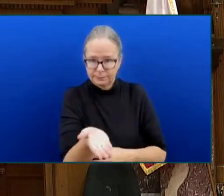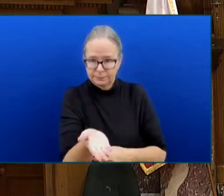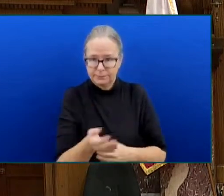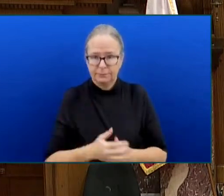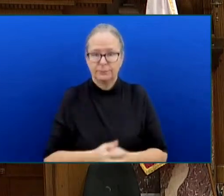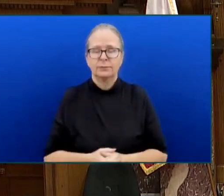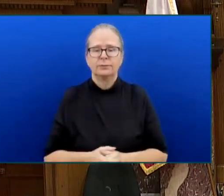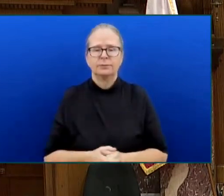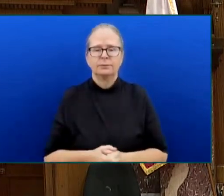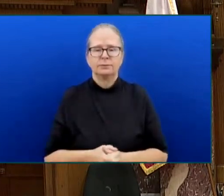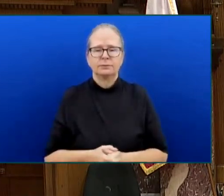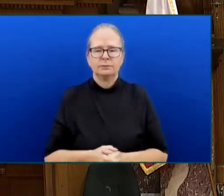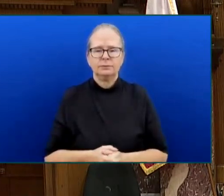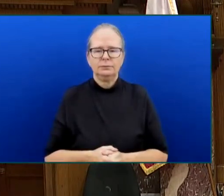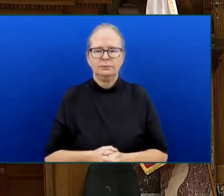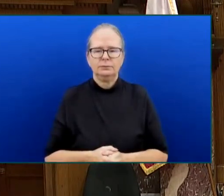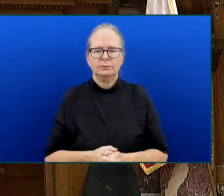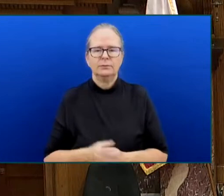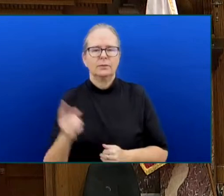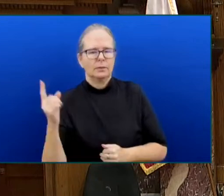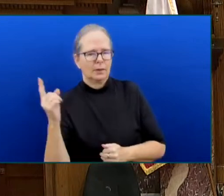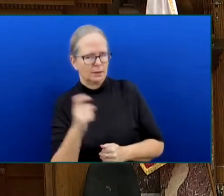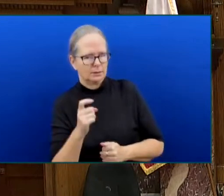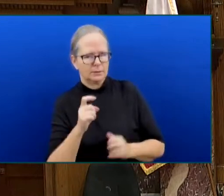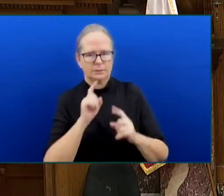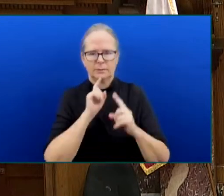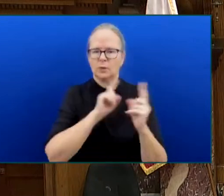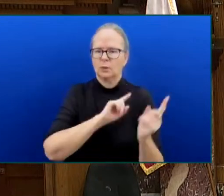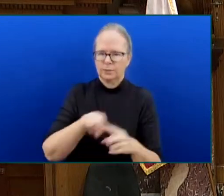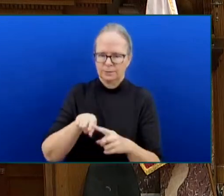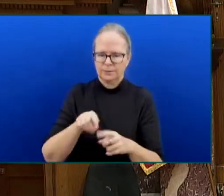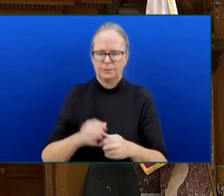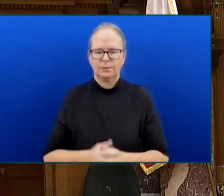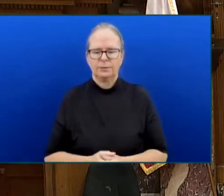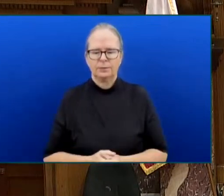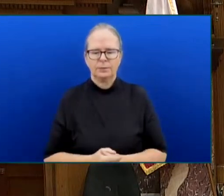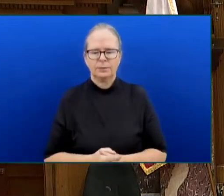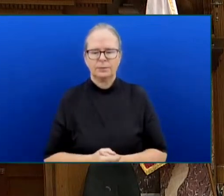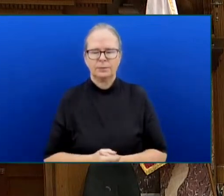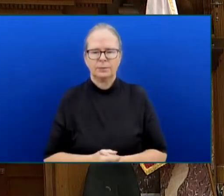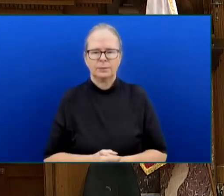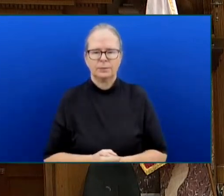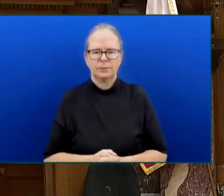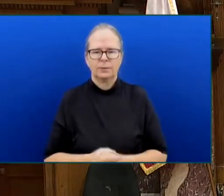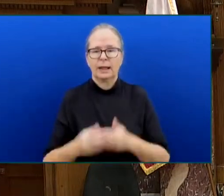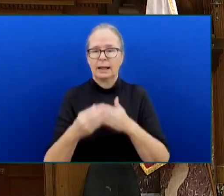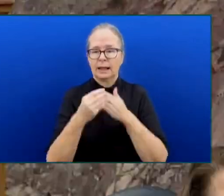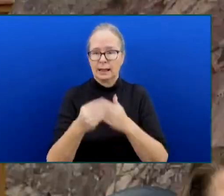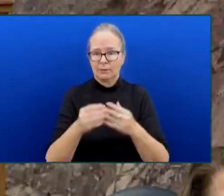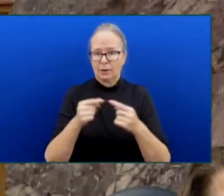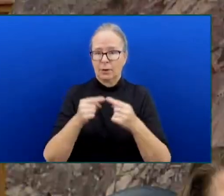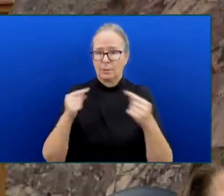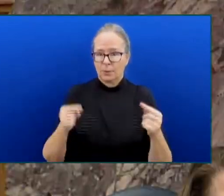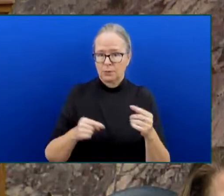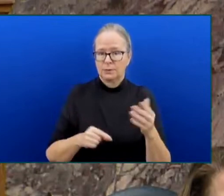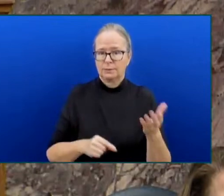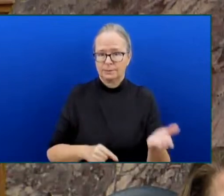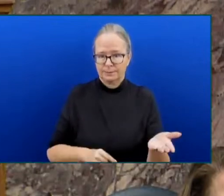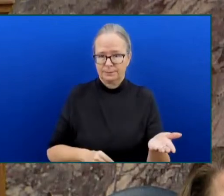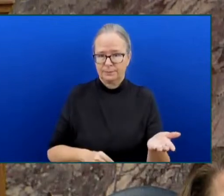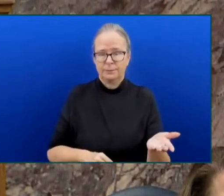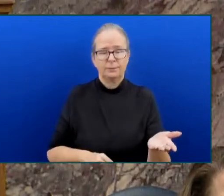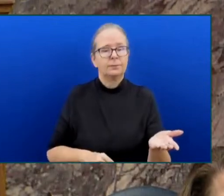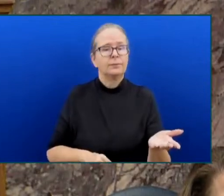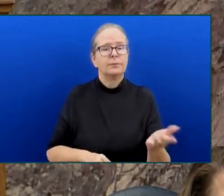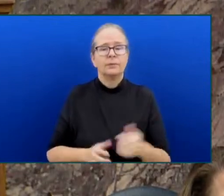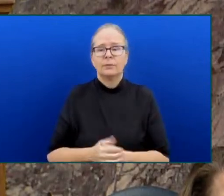Oral questions by members. Leader of the Official Opposition. Thank you, Mr. Speaker. Mr. Speaker, life has never been more expensive than